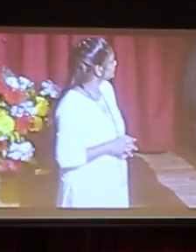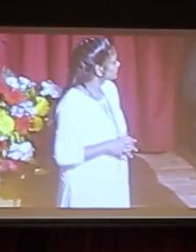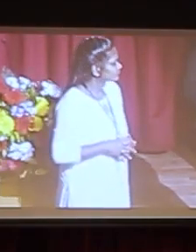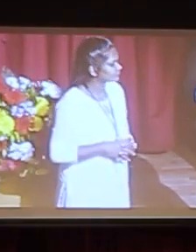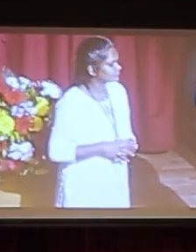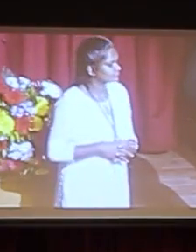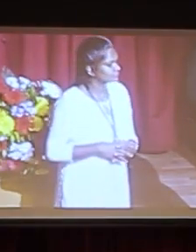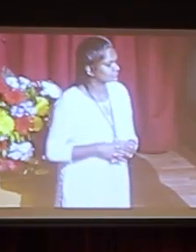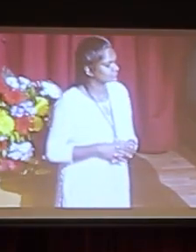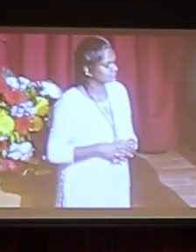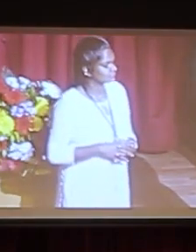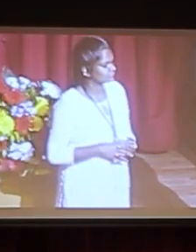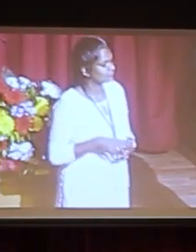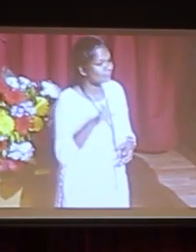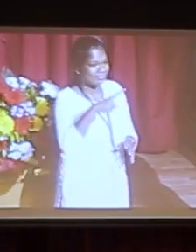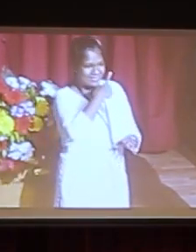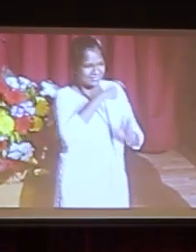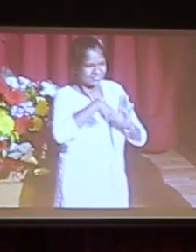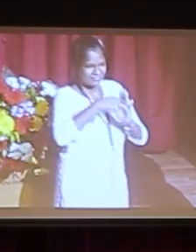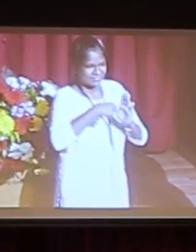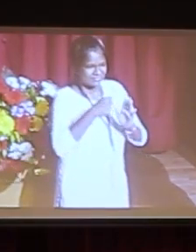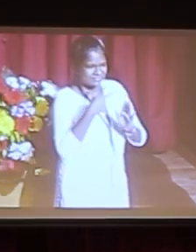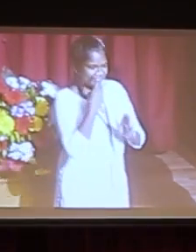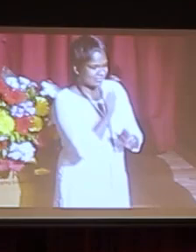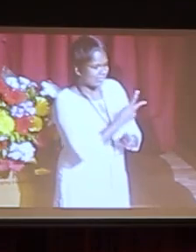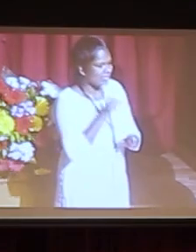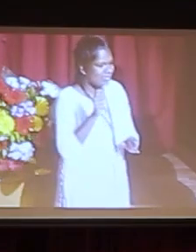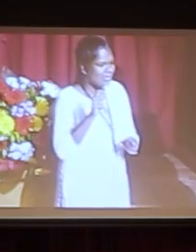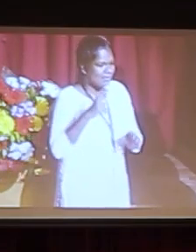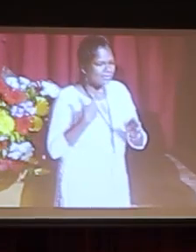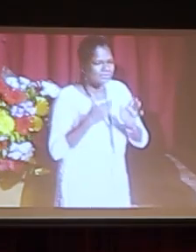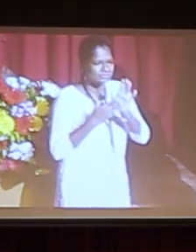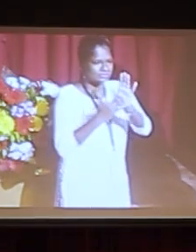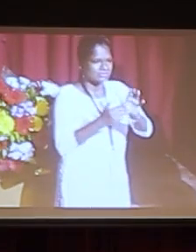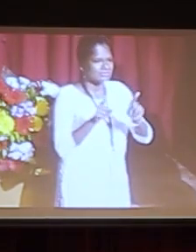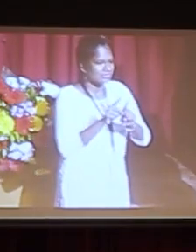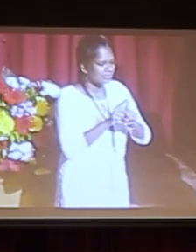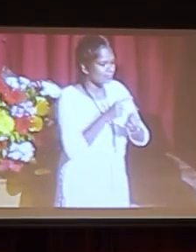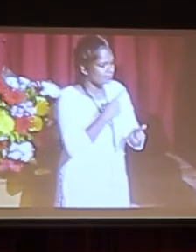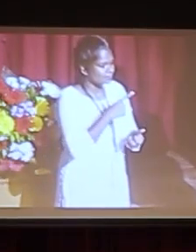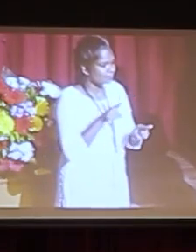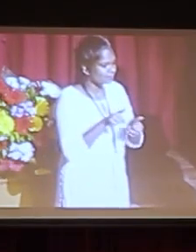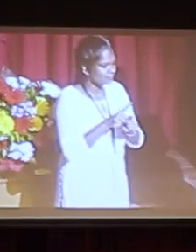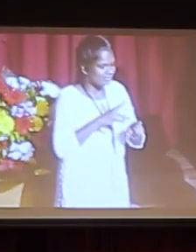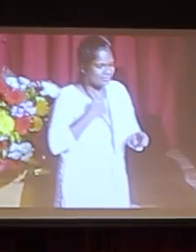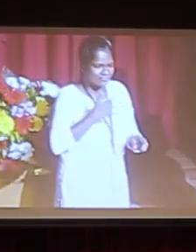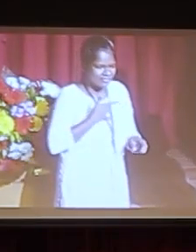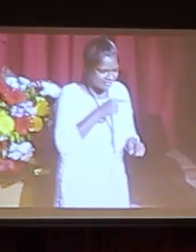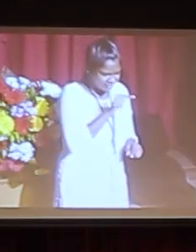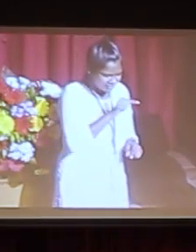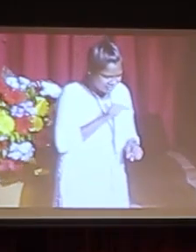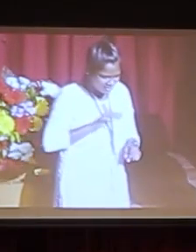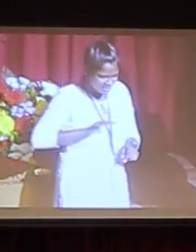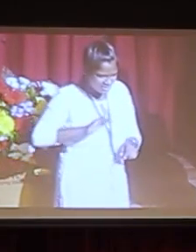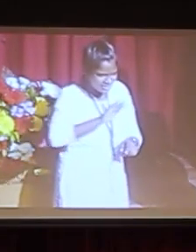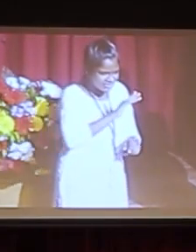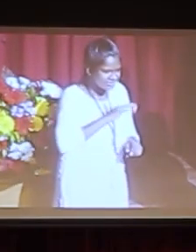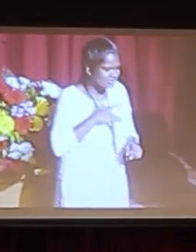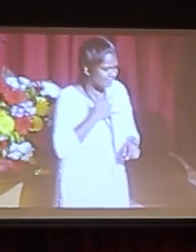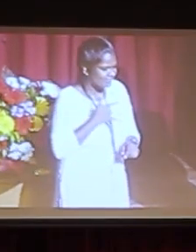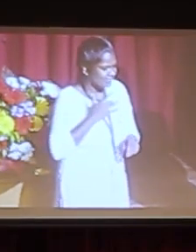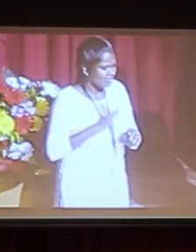It's a video where the person is showing, trying to feel the shape as well